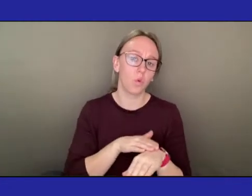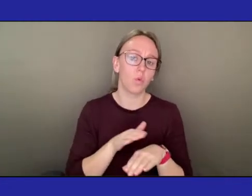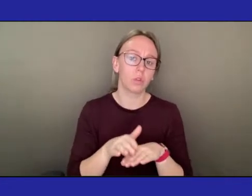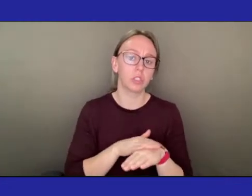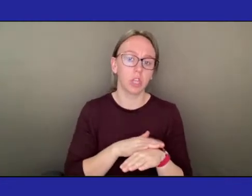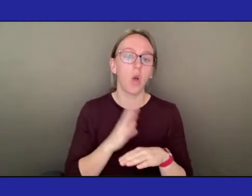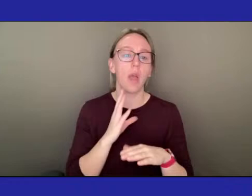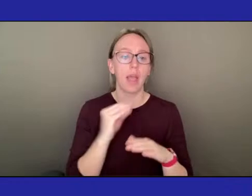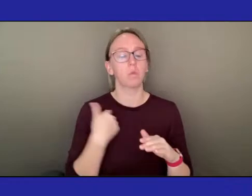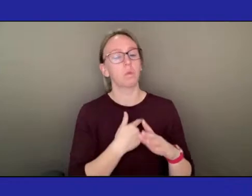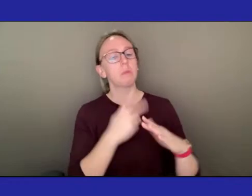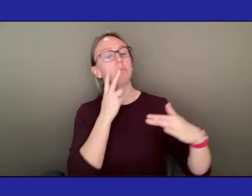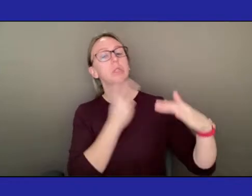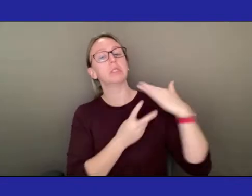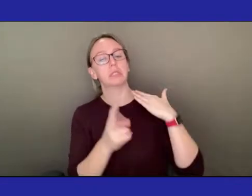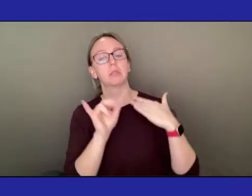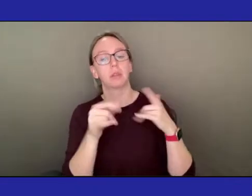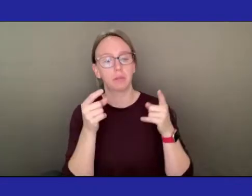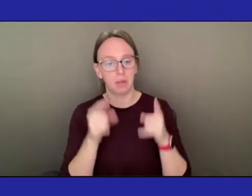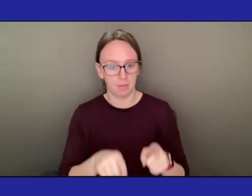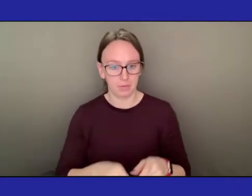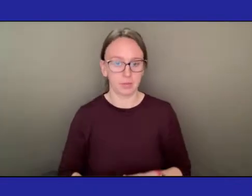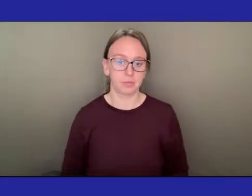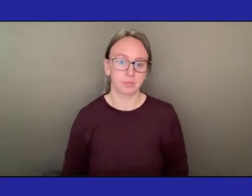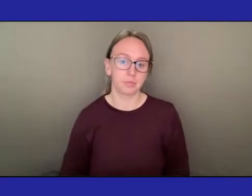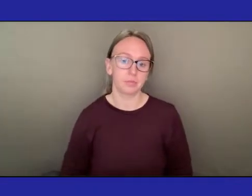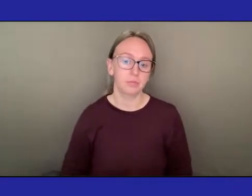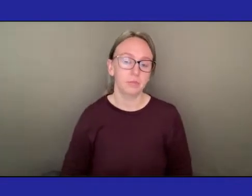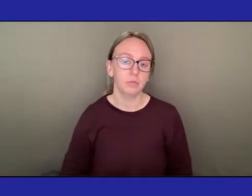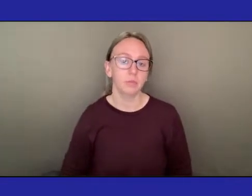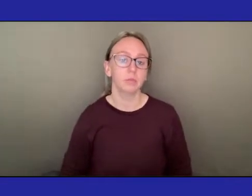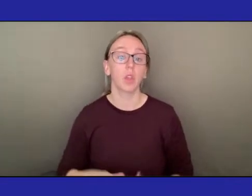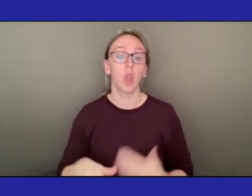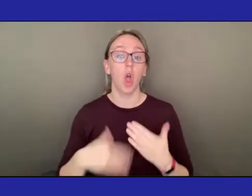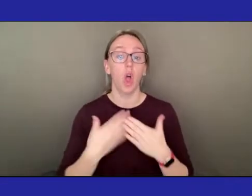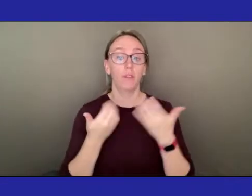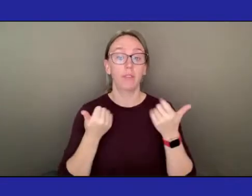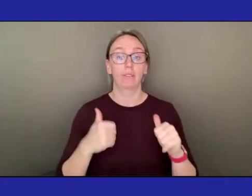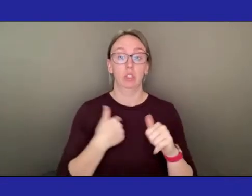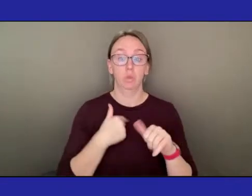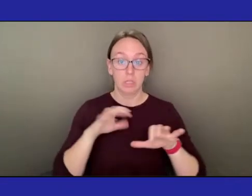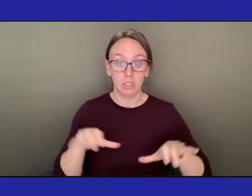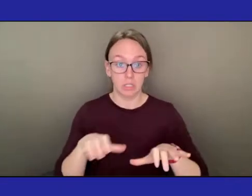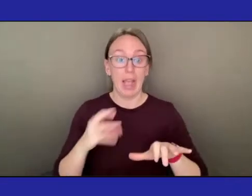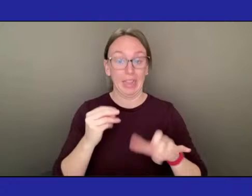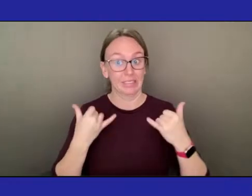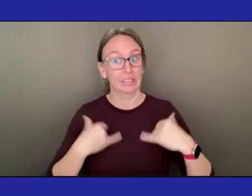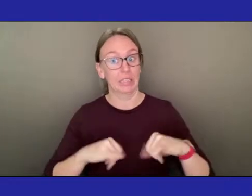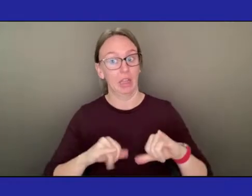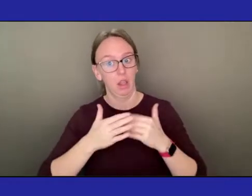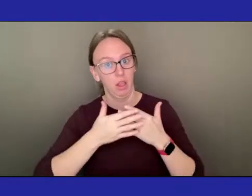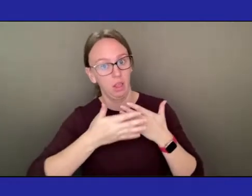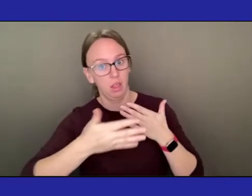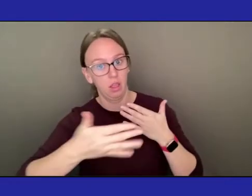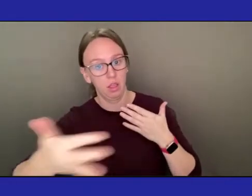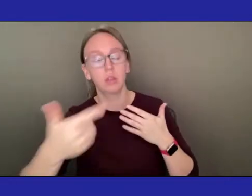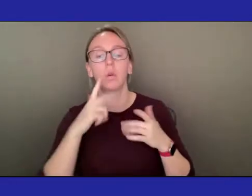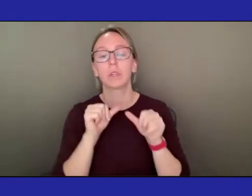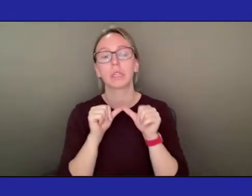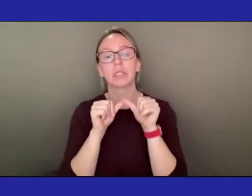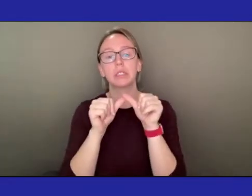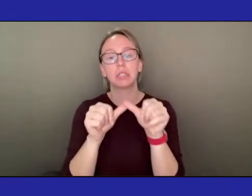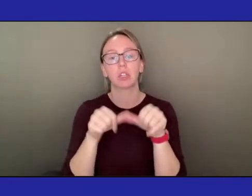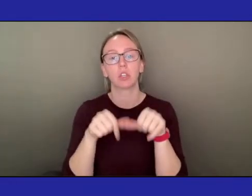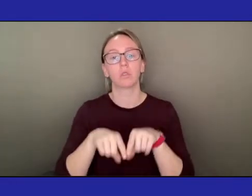predicted. But I think all of the efforts that we have put into place and are still putting into place, and they will continue over a period of